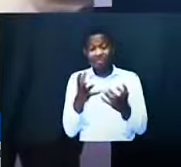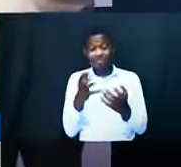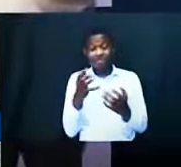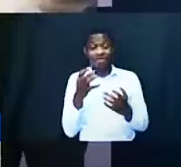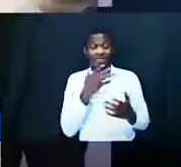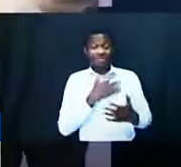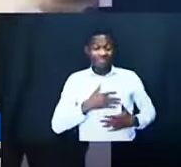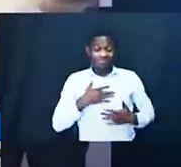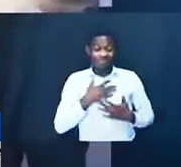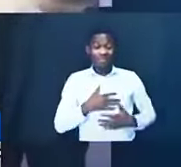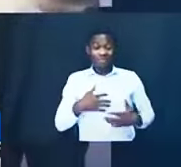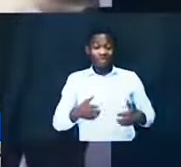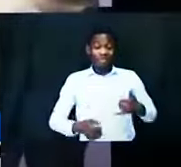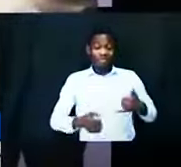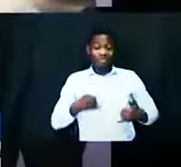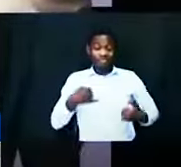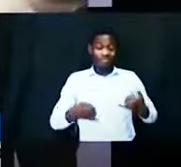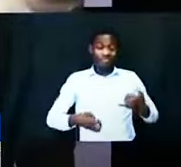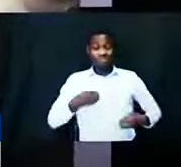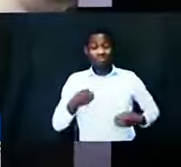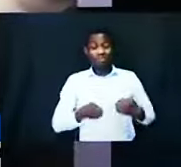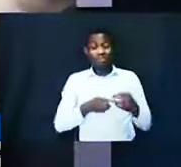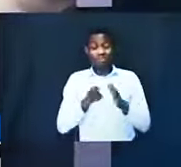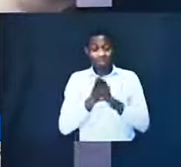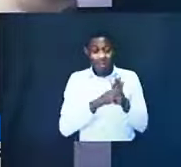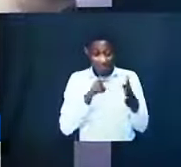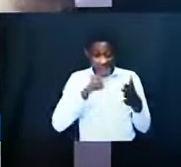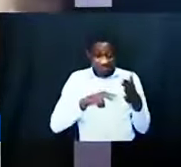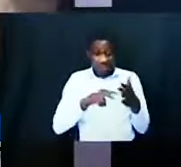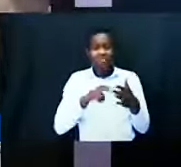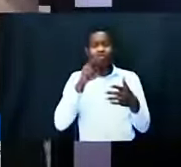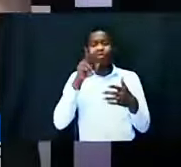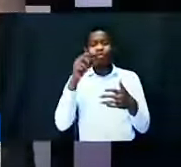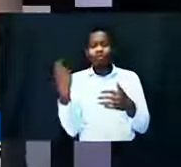him up, the man ran away, he went to Berea, and then they chased him.